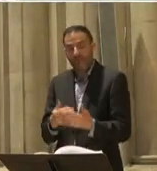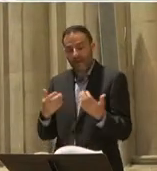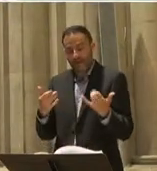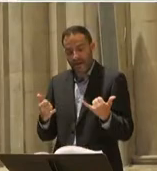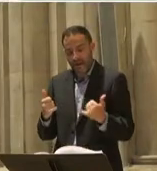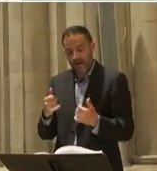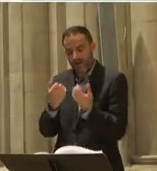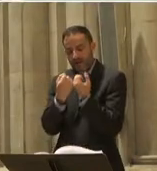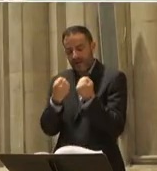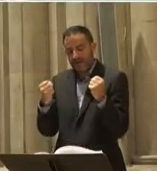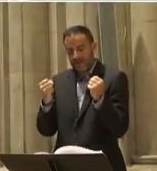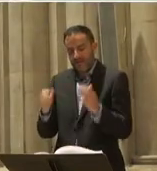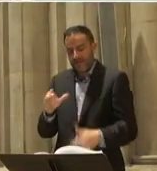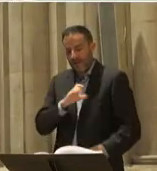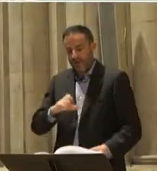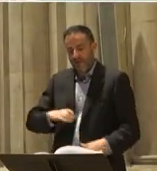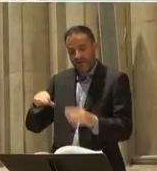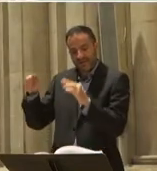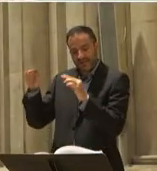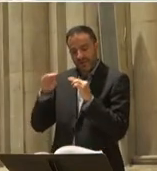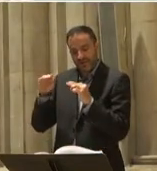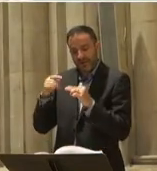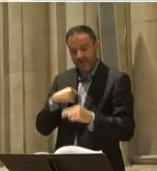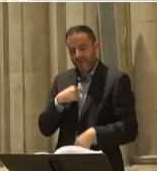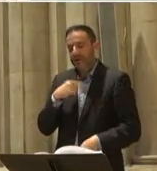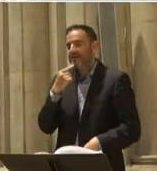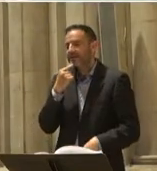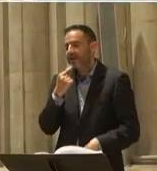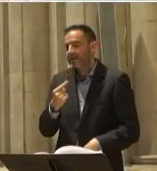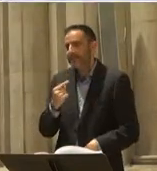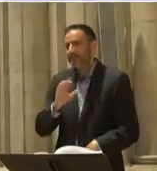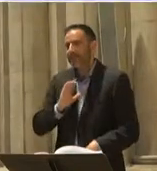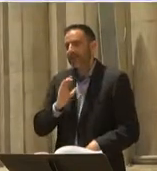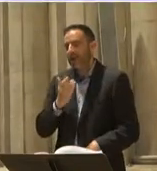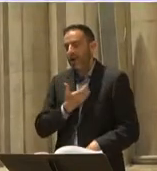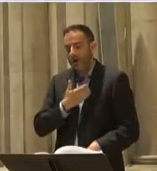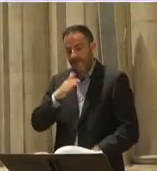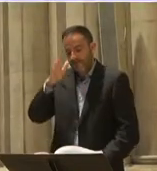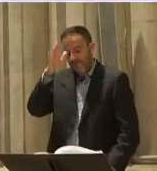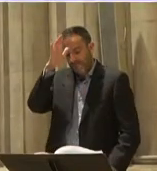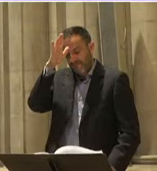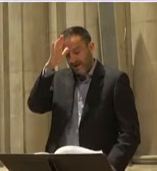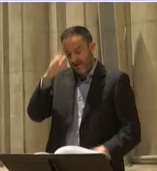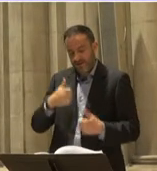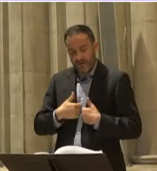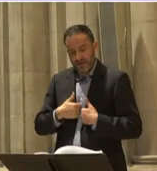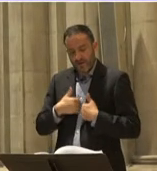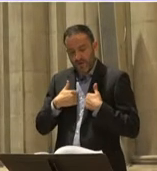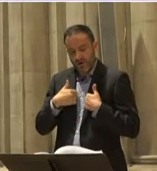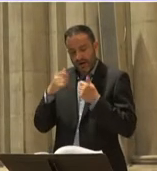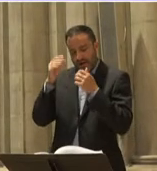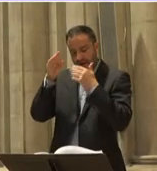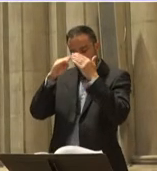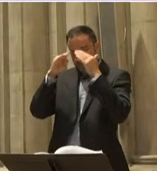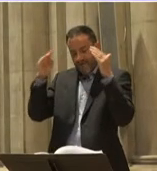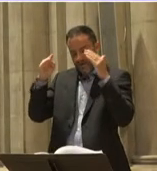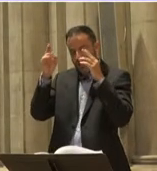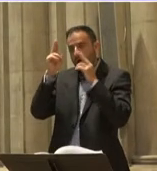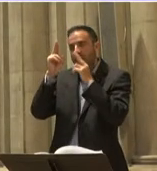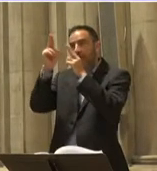And now, as our Savior Christ has taught us, we are bold to say, Our Father, who art in